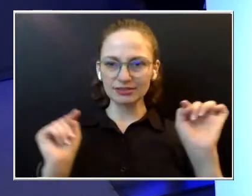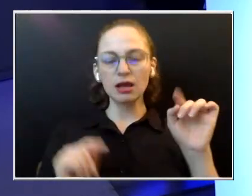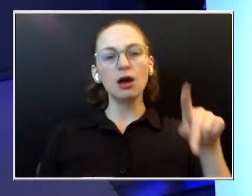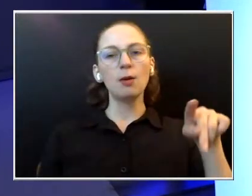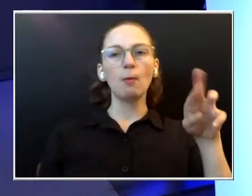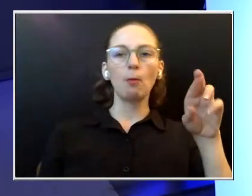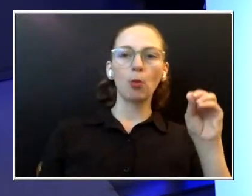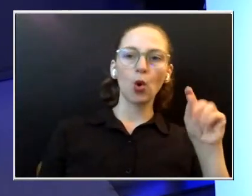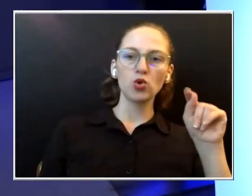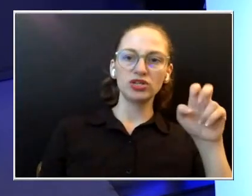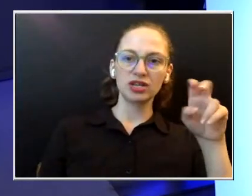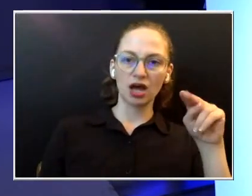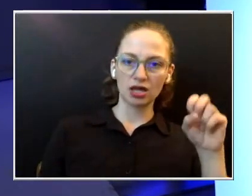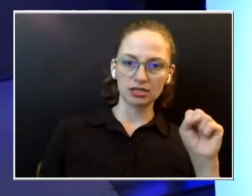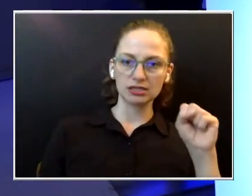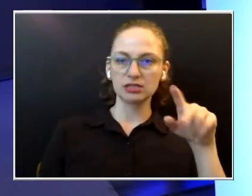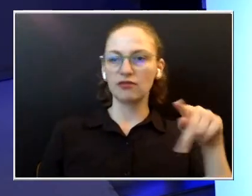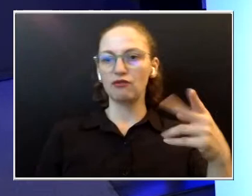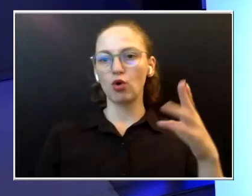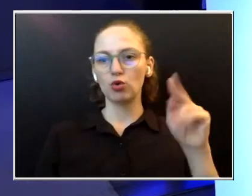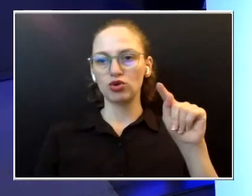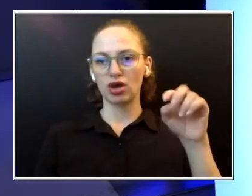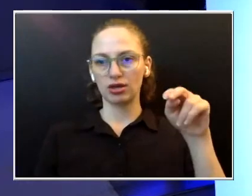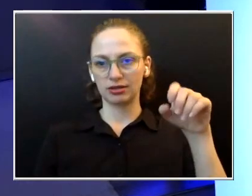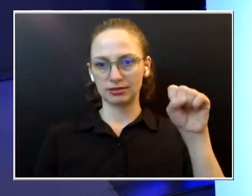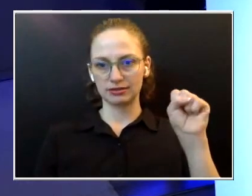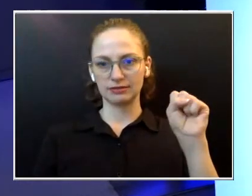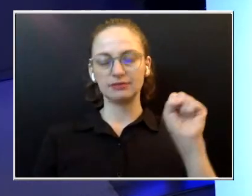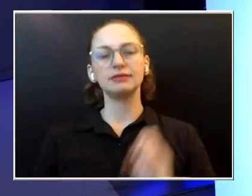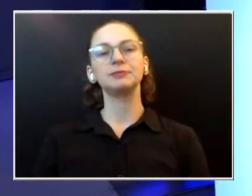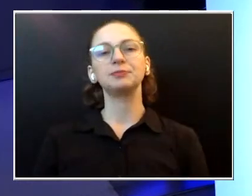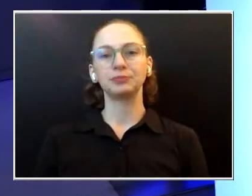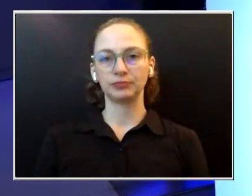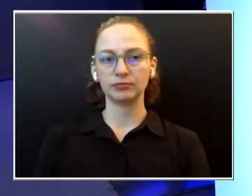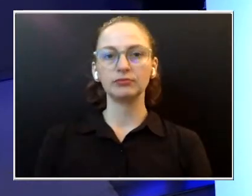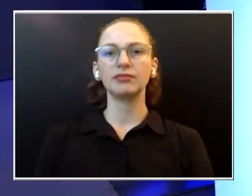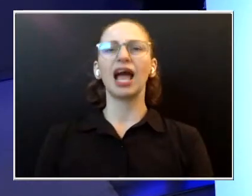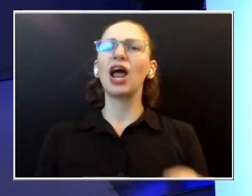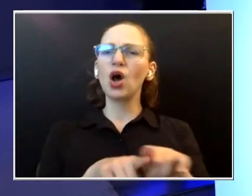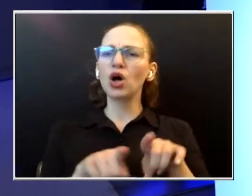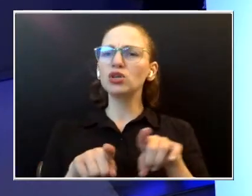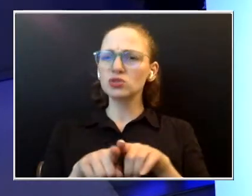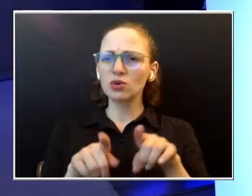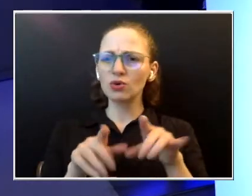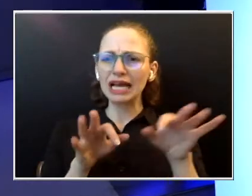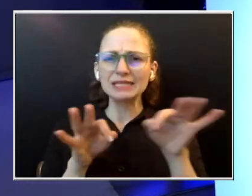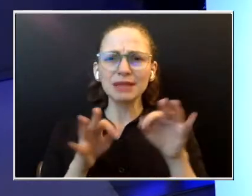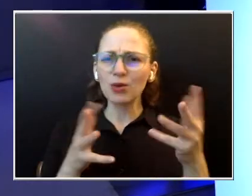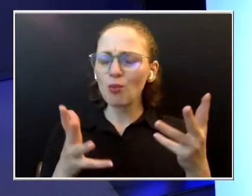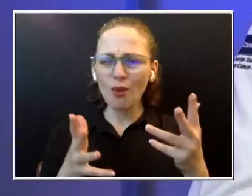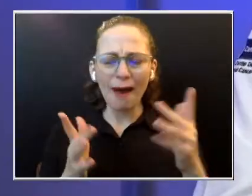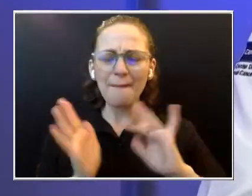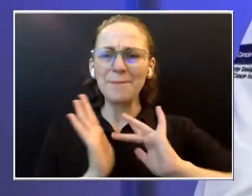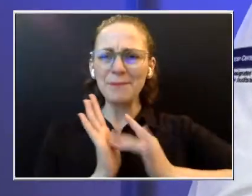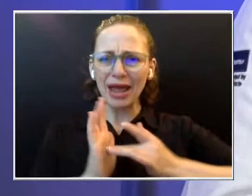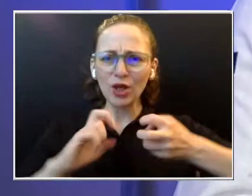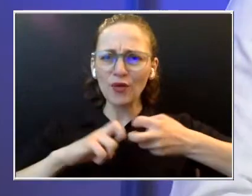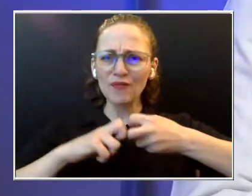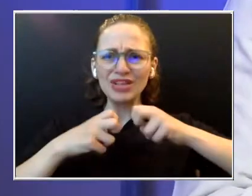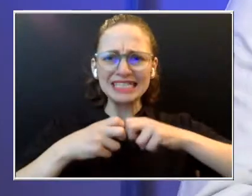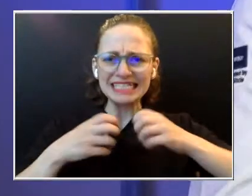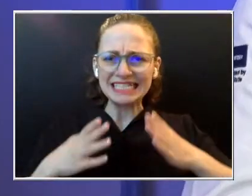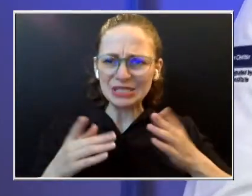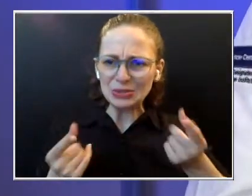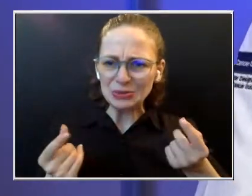can stop that photons cannot. Yeah, that's a great question. And also, explain what the heck a medical physicist does. I'll talk about protons and